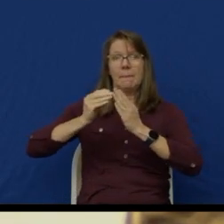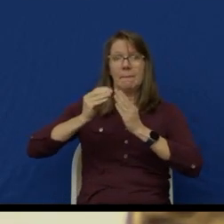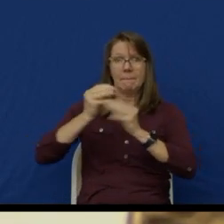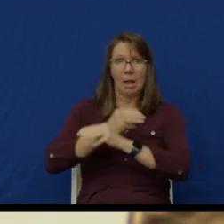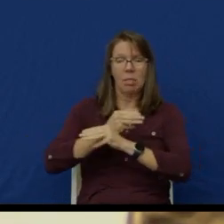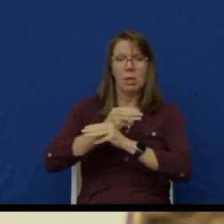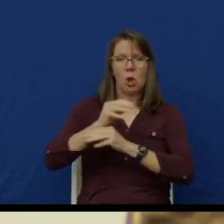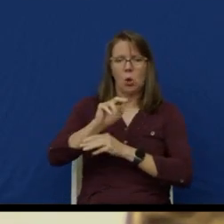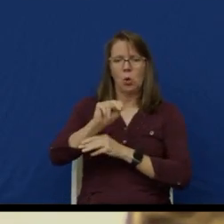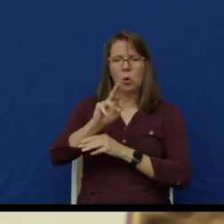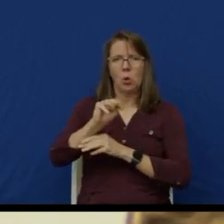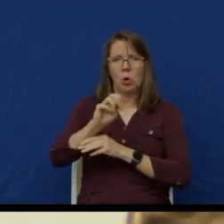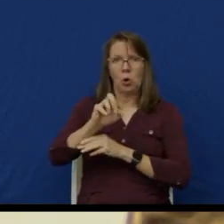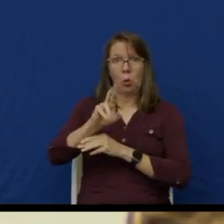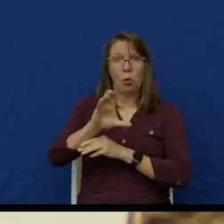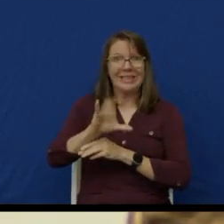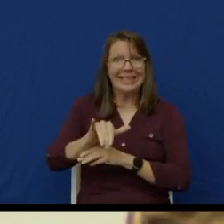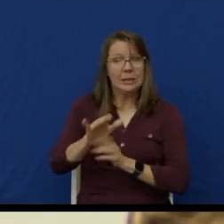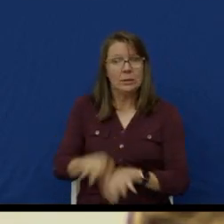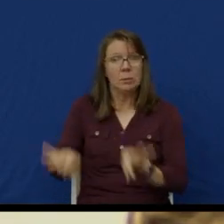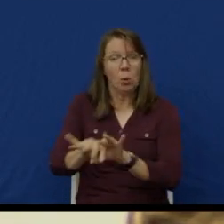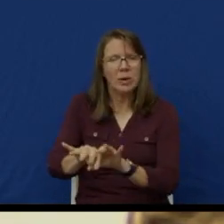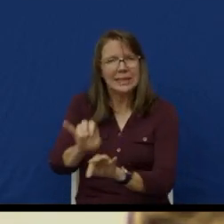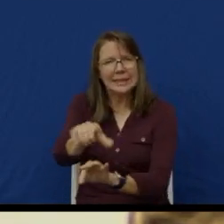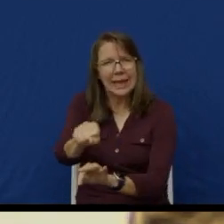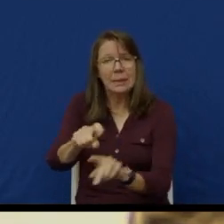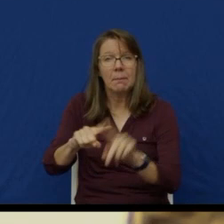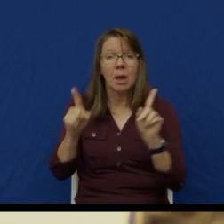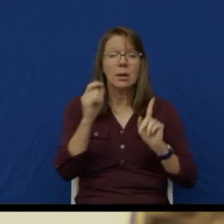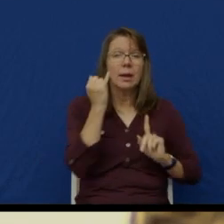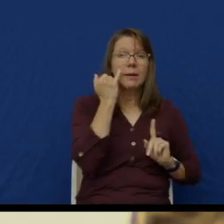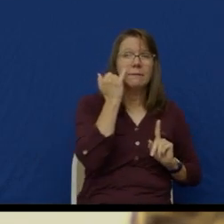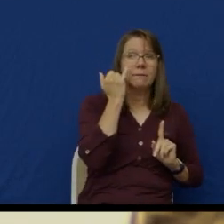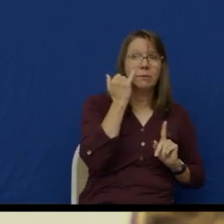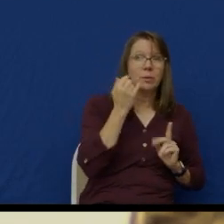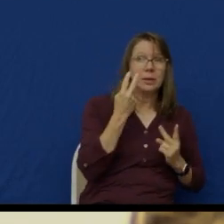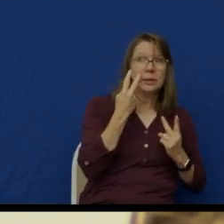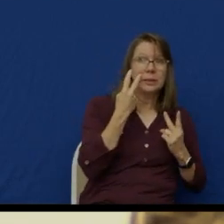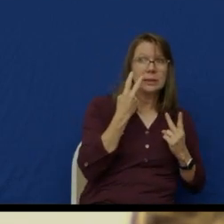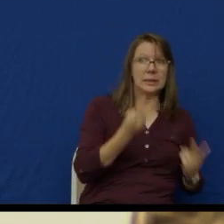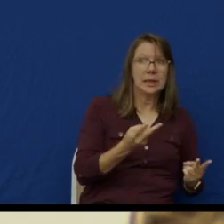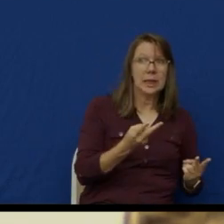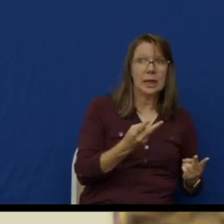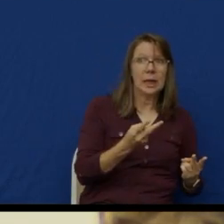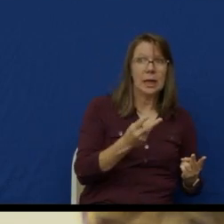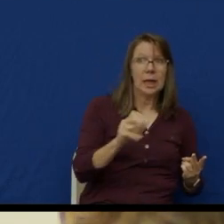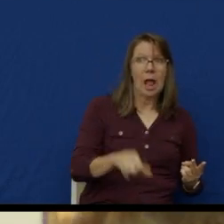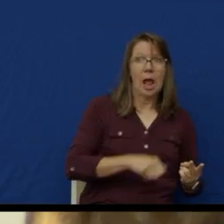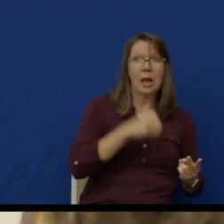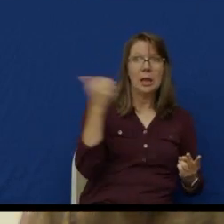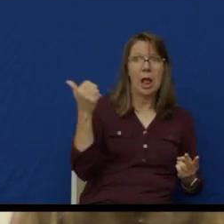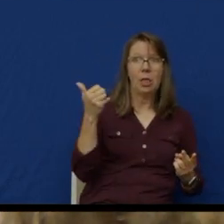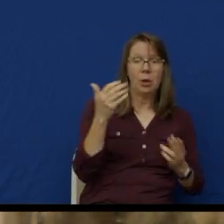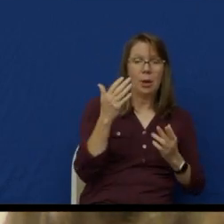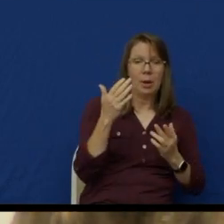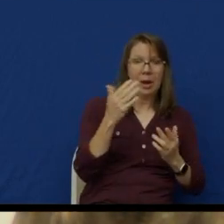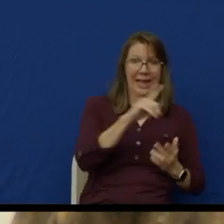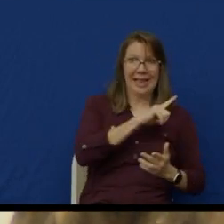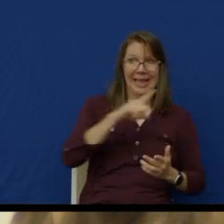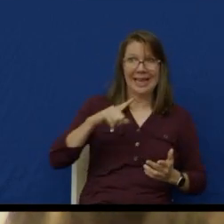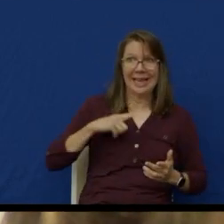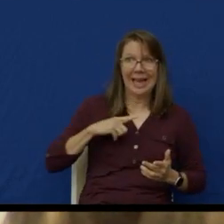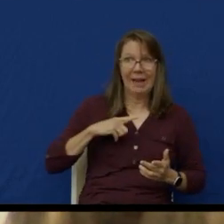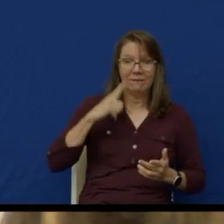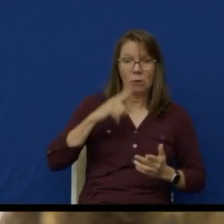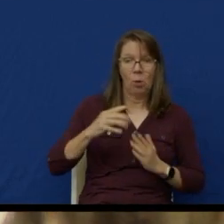to do work in that space. But if we see another piece of legislation for mathematics that is the exact sort